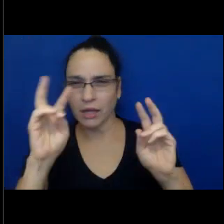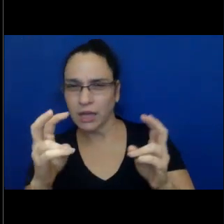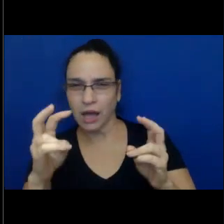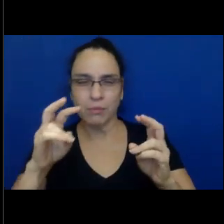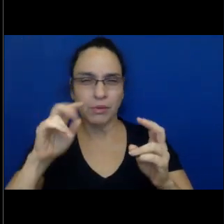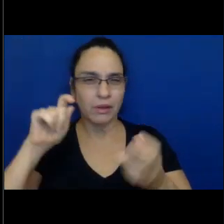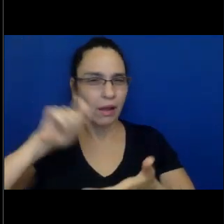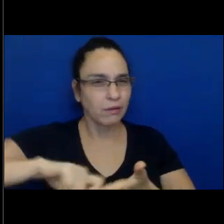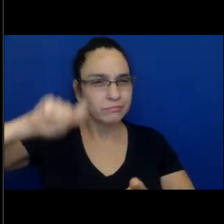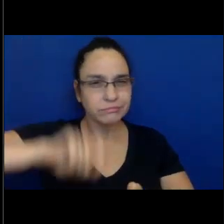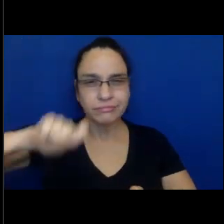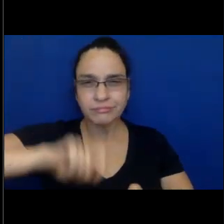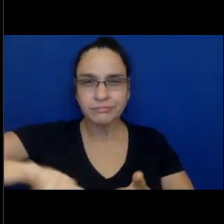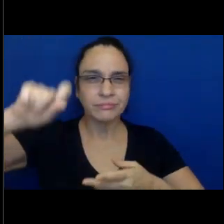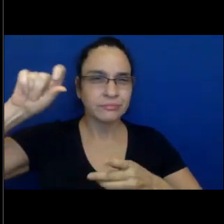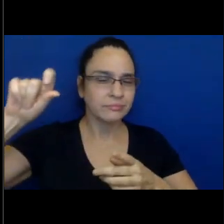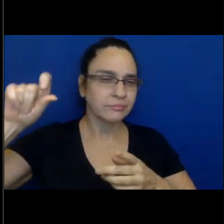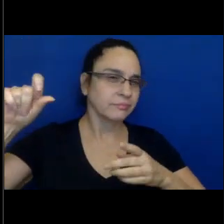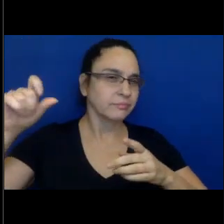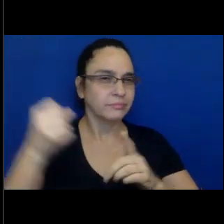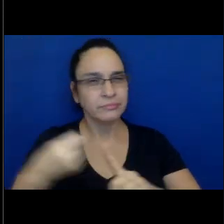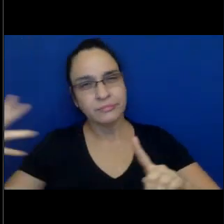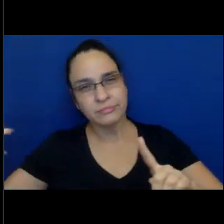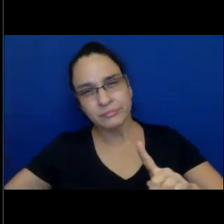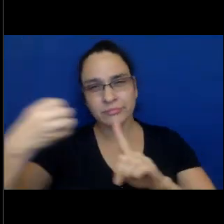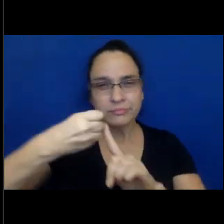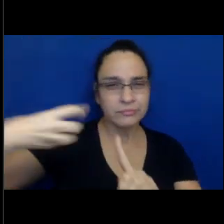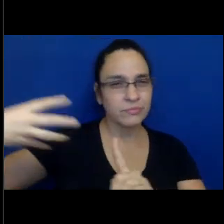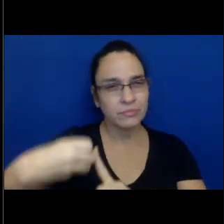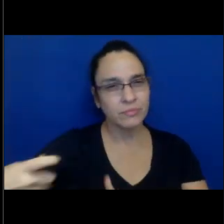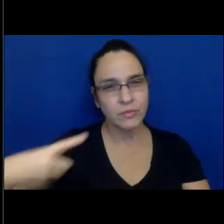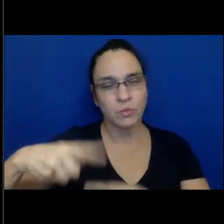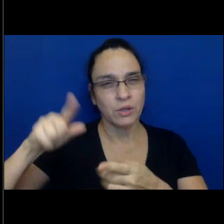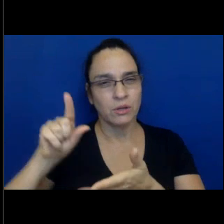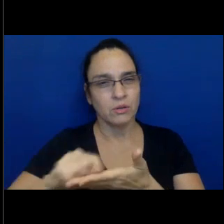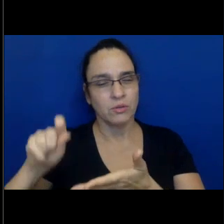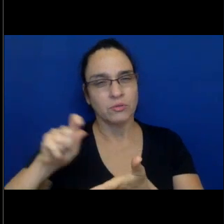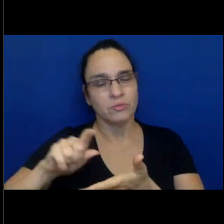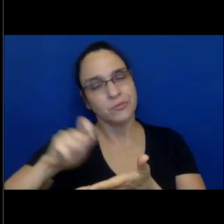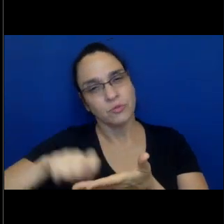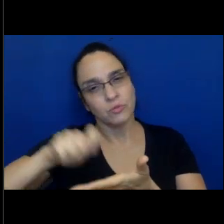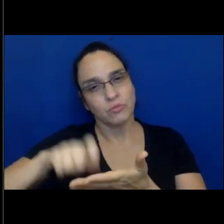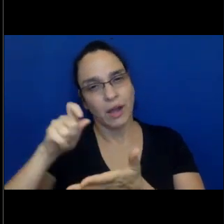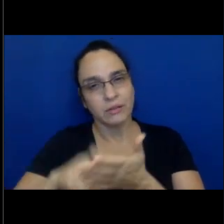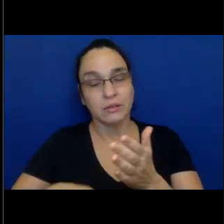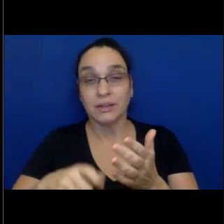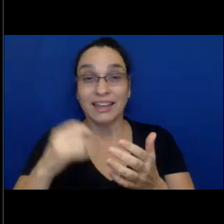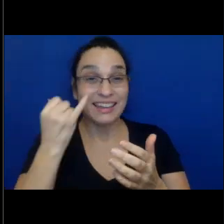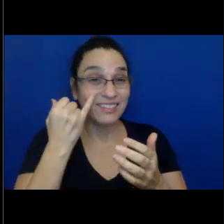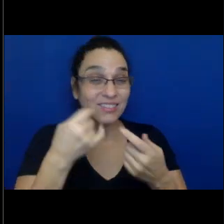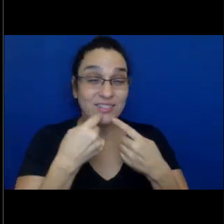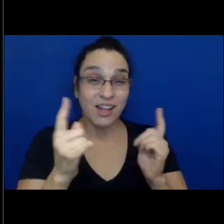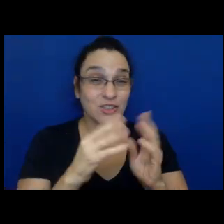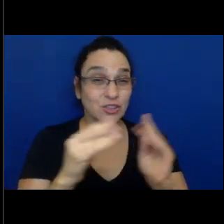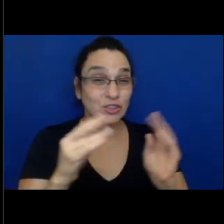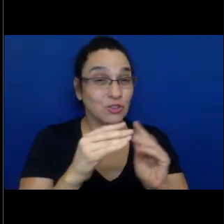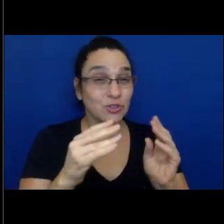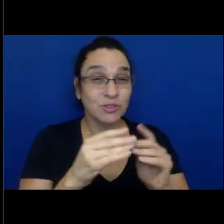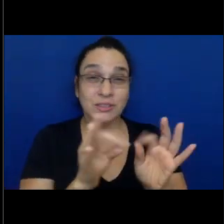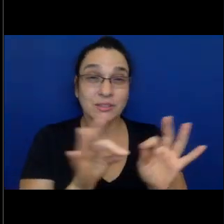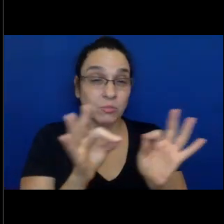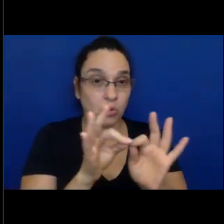It's not an effective way to tell a story. If you have a story, I think you'll feel lucky if you could get one message across, and certainly